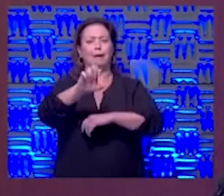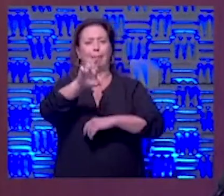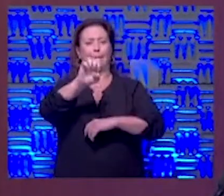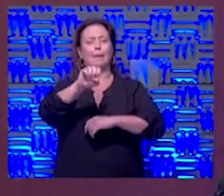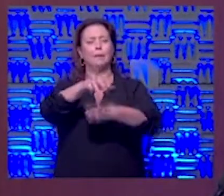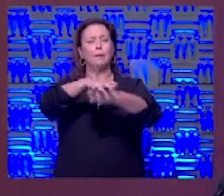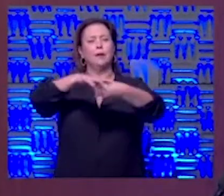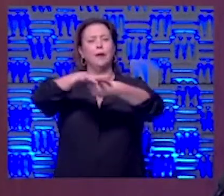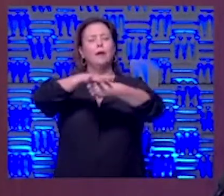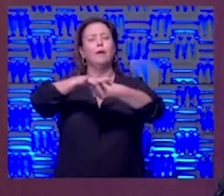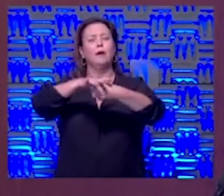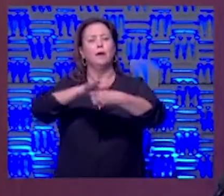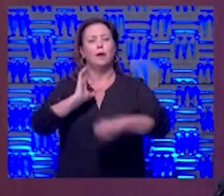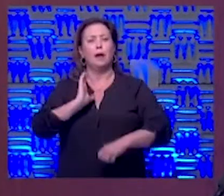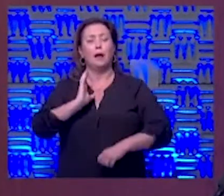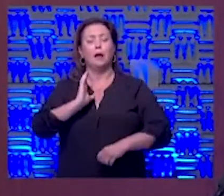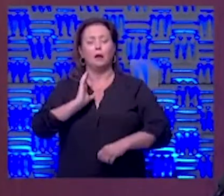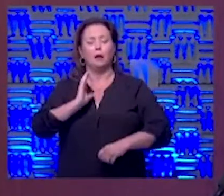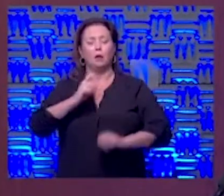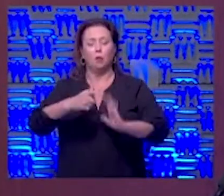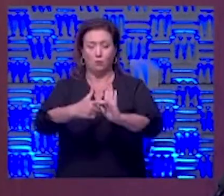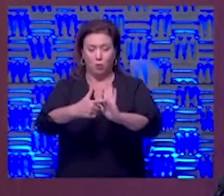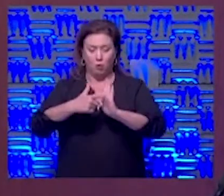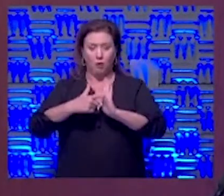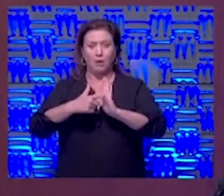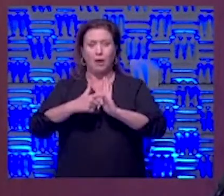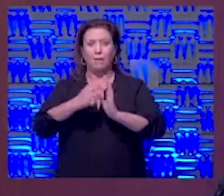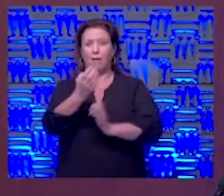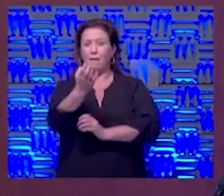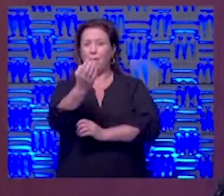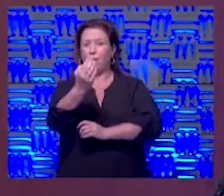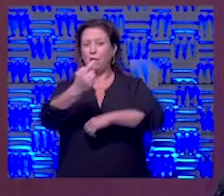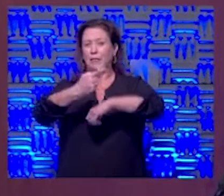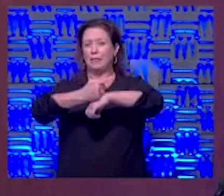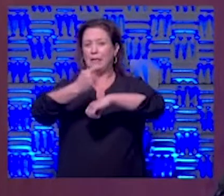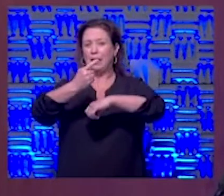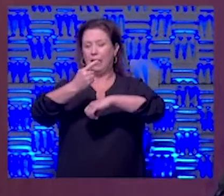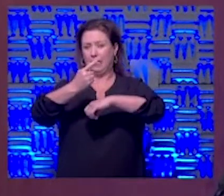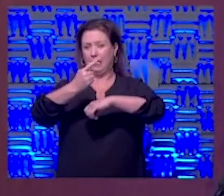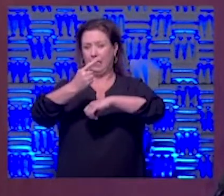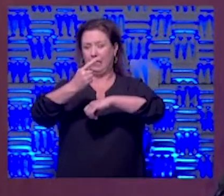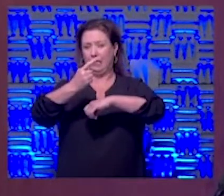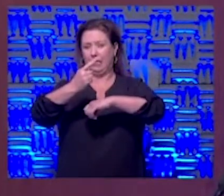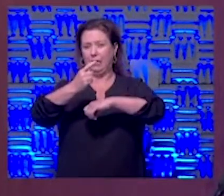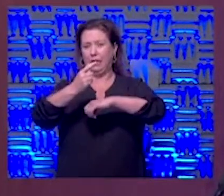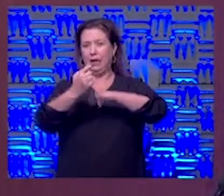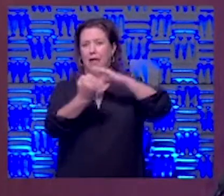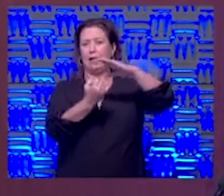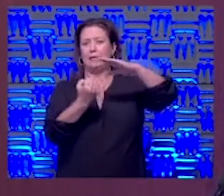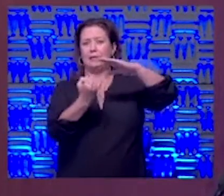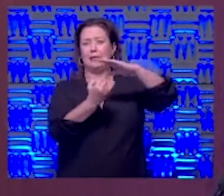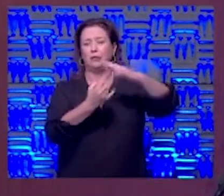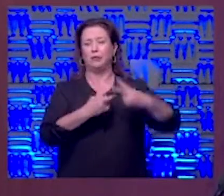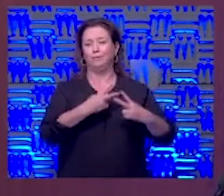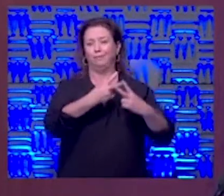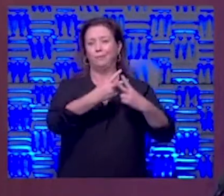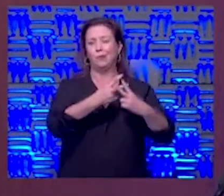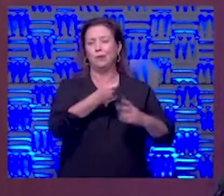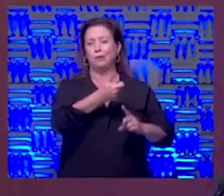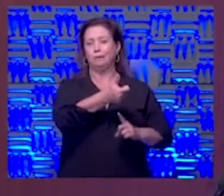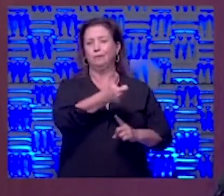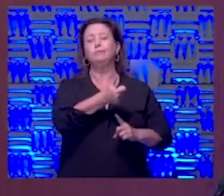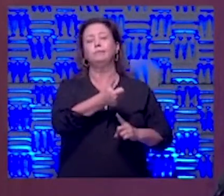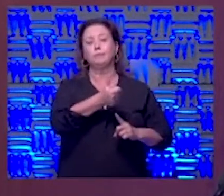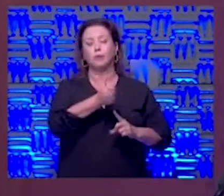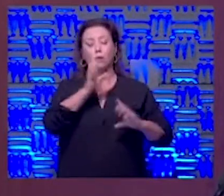be, are required to have a 14-day isolation or insulation period where